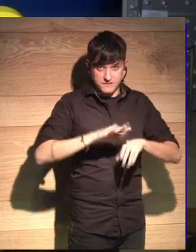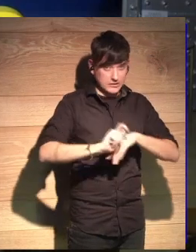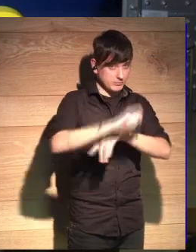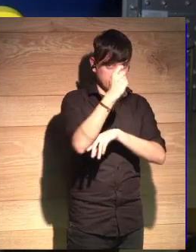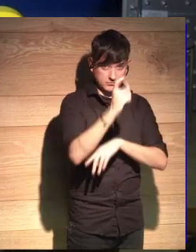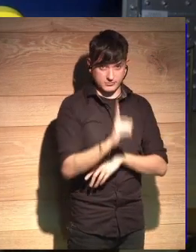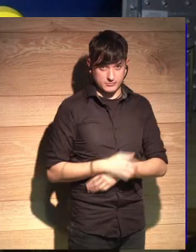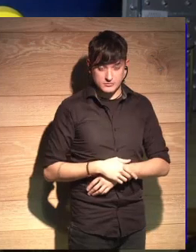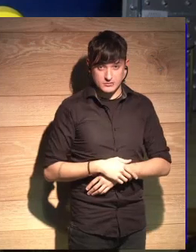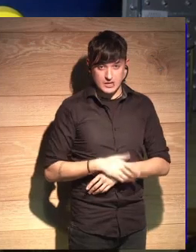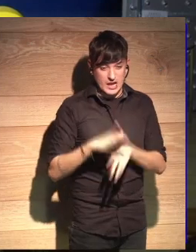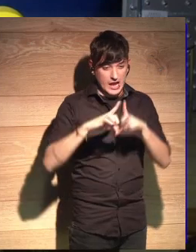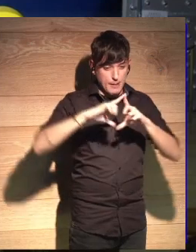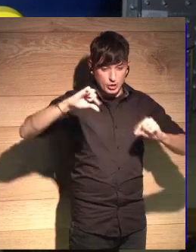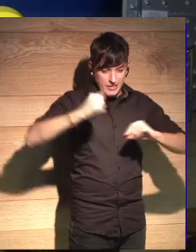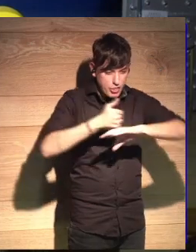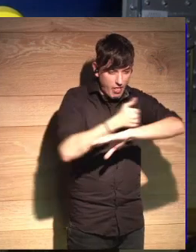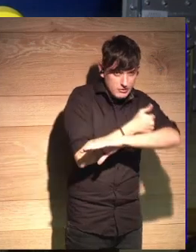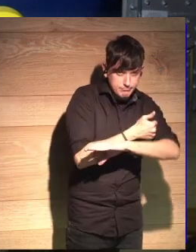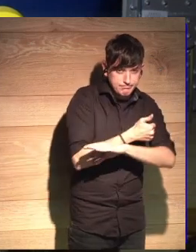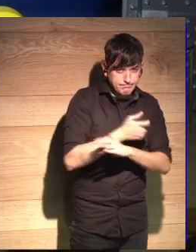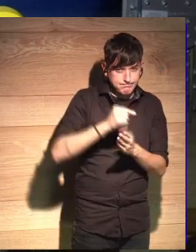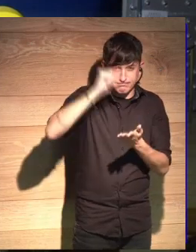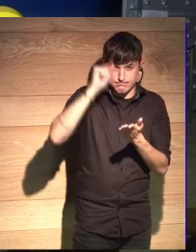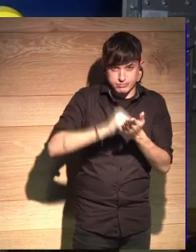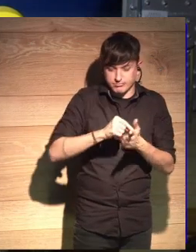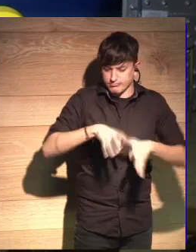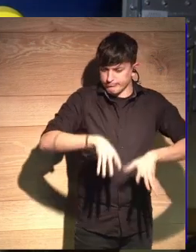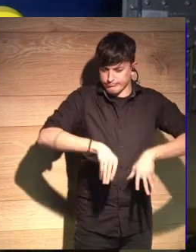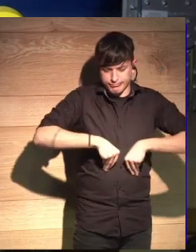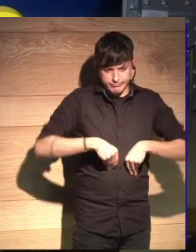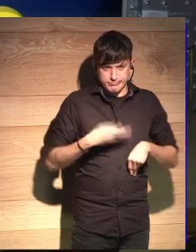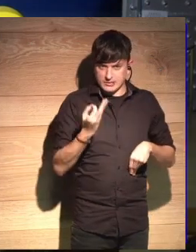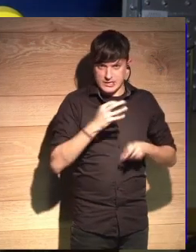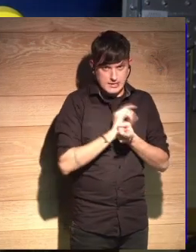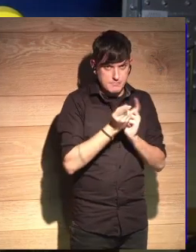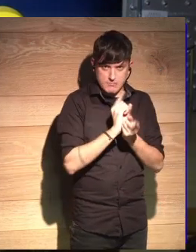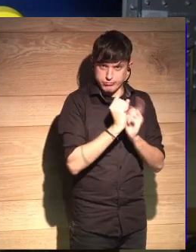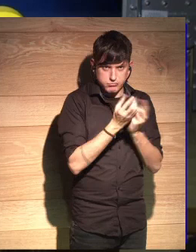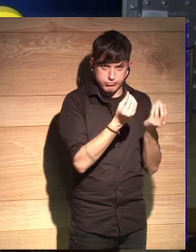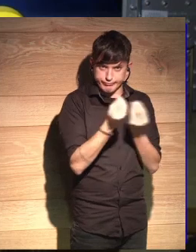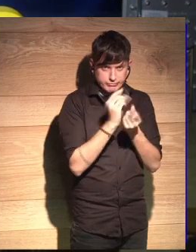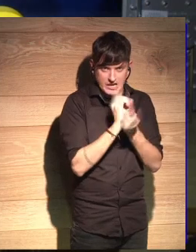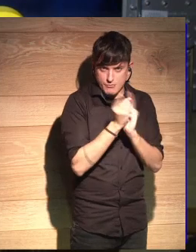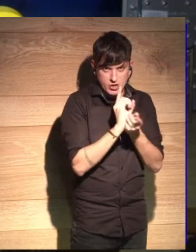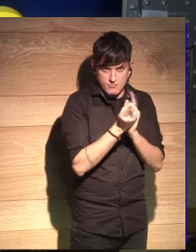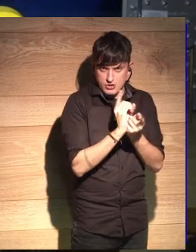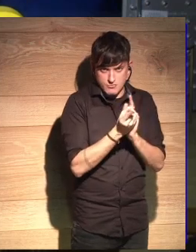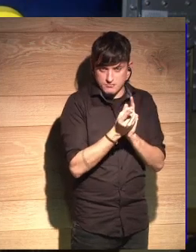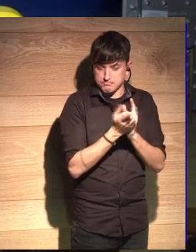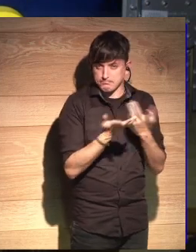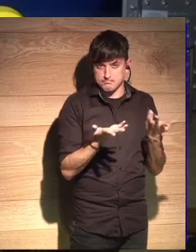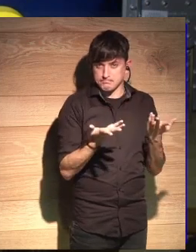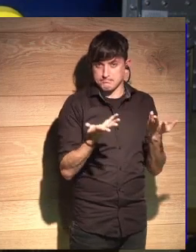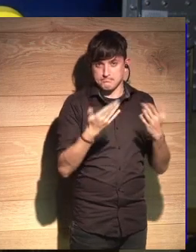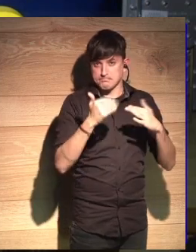quickly recognized they had to change, they had to make lots of changes in order to become strong and resolve